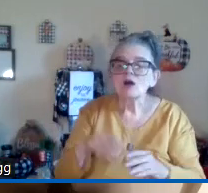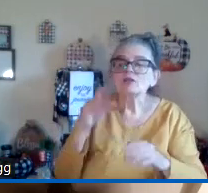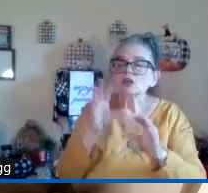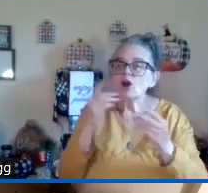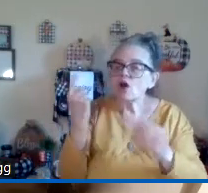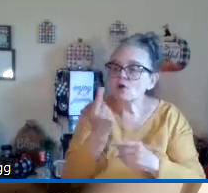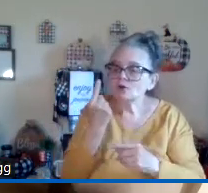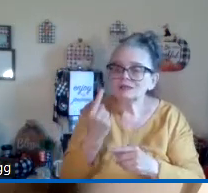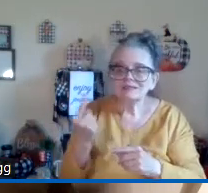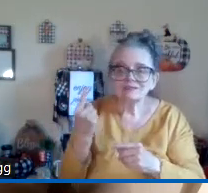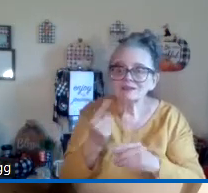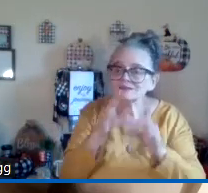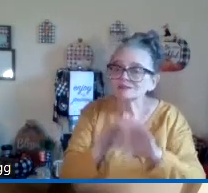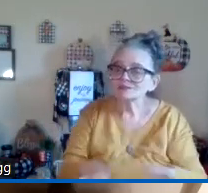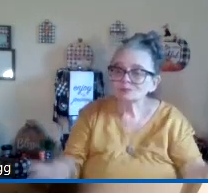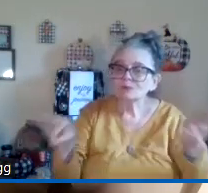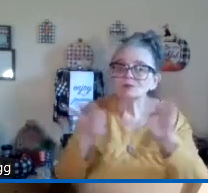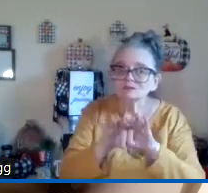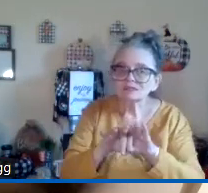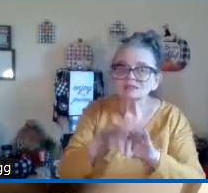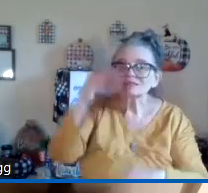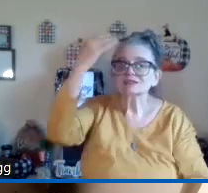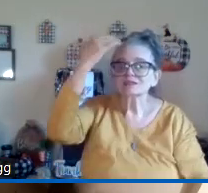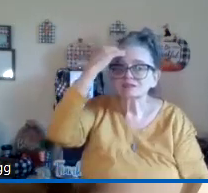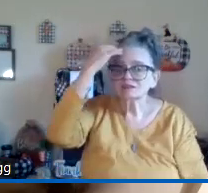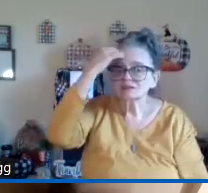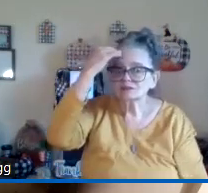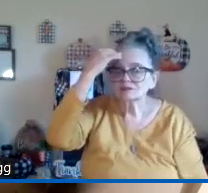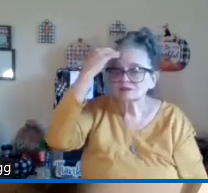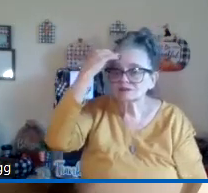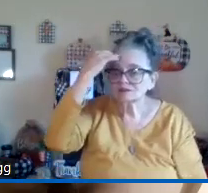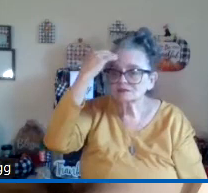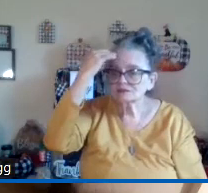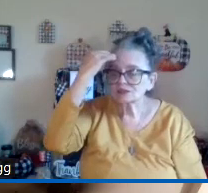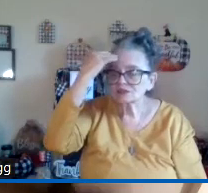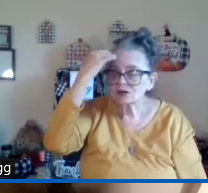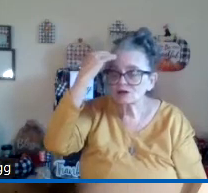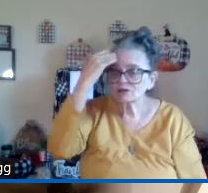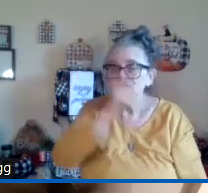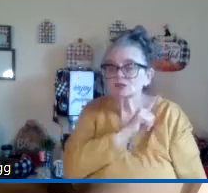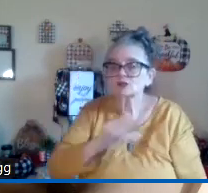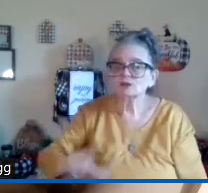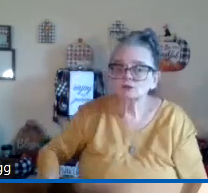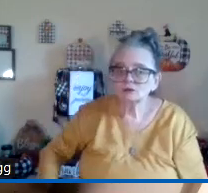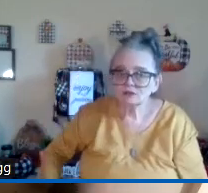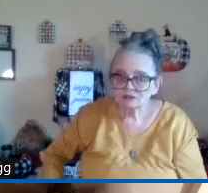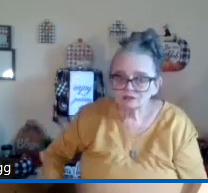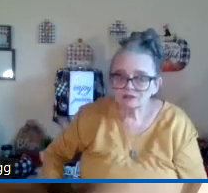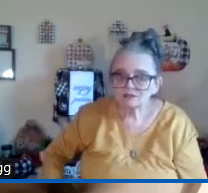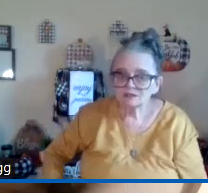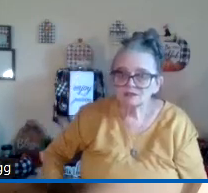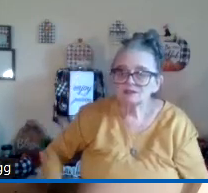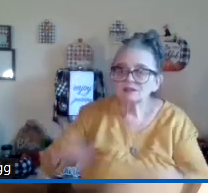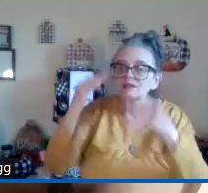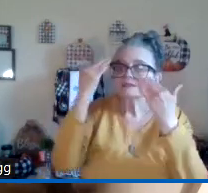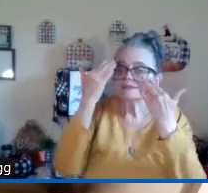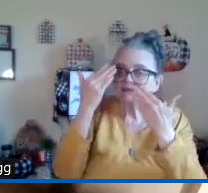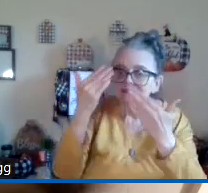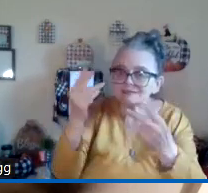I didn't know that. Okay. But whoever continues in their stubbornness, and you say, I told